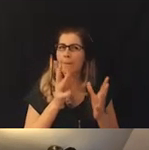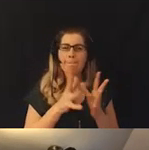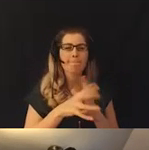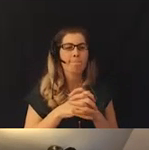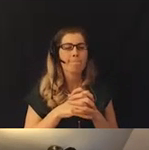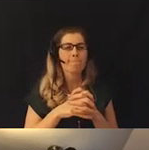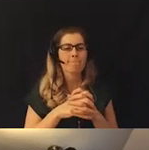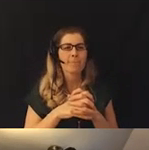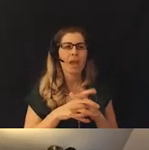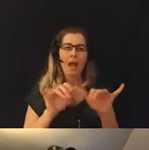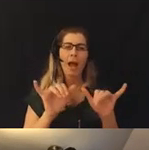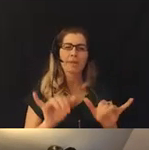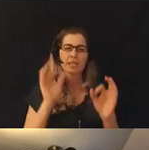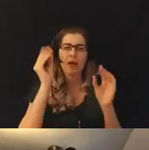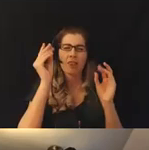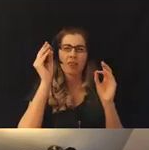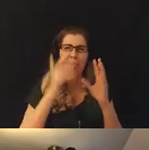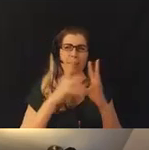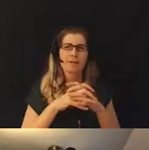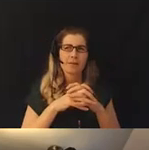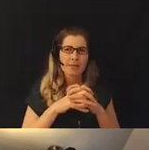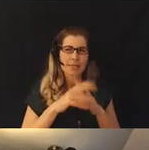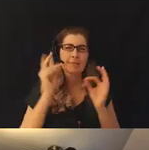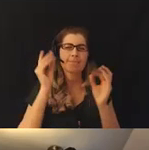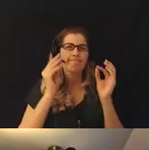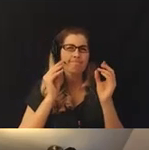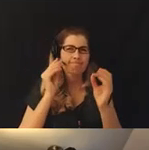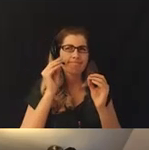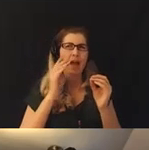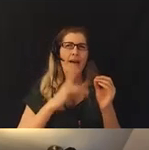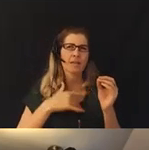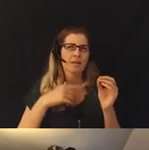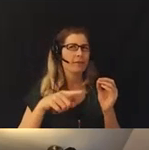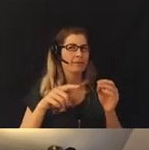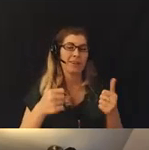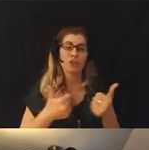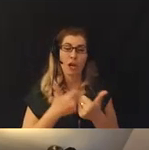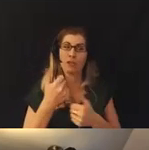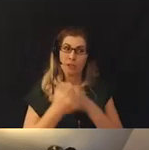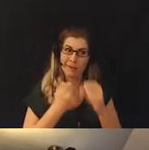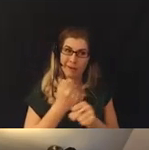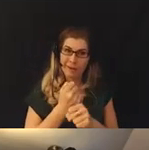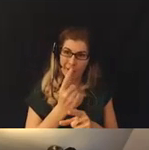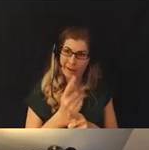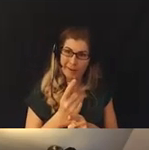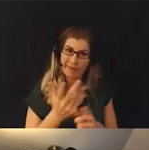and I'm still thinking about it. I think that this is a challenging year, right?